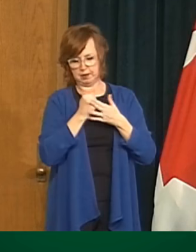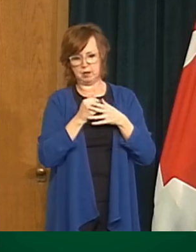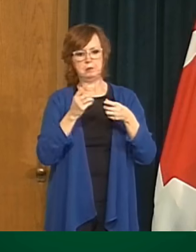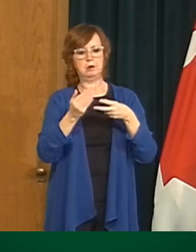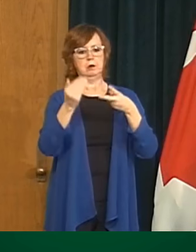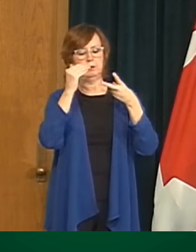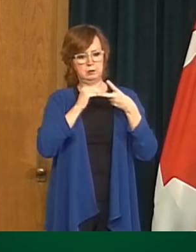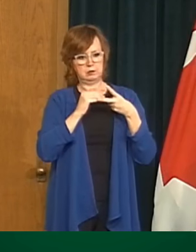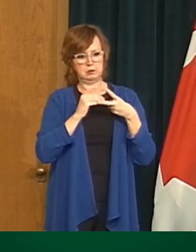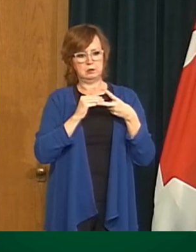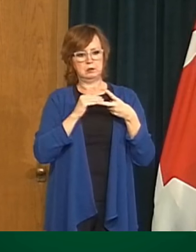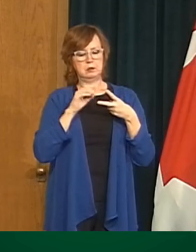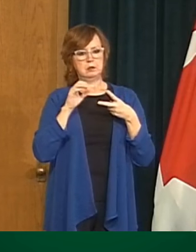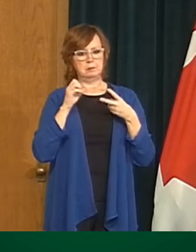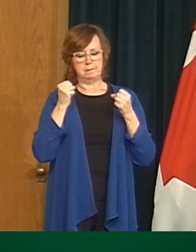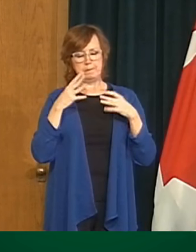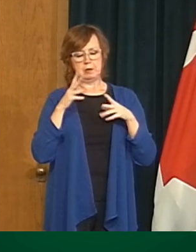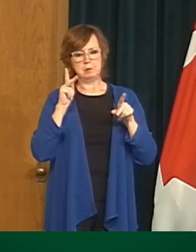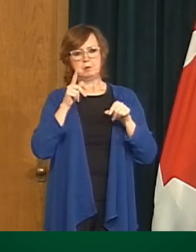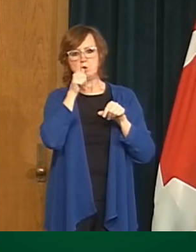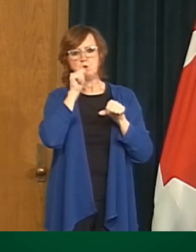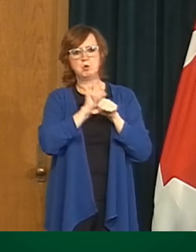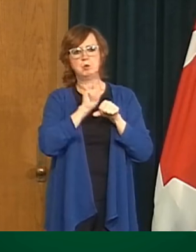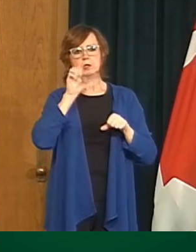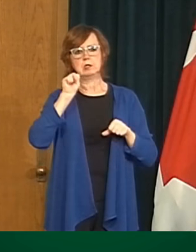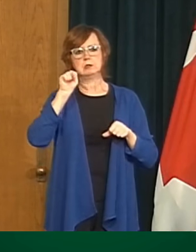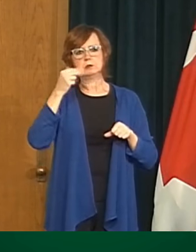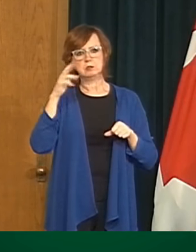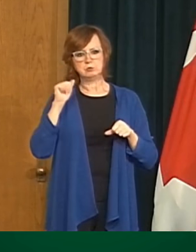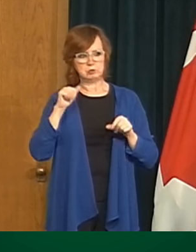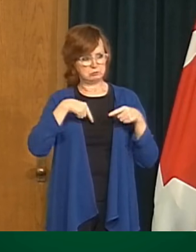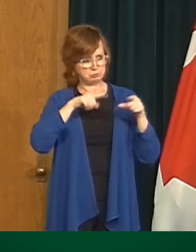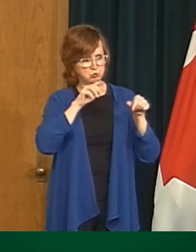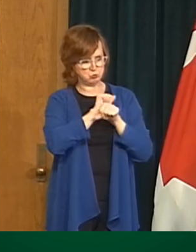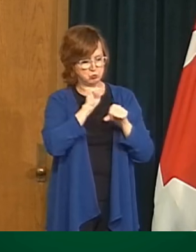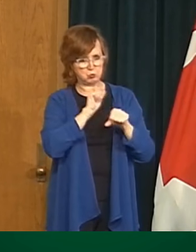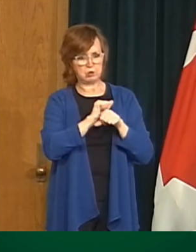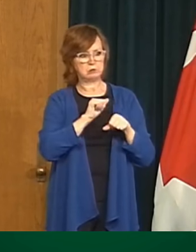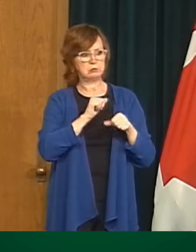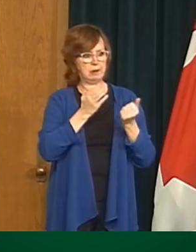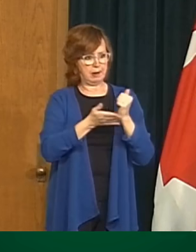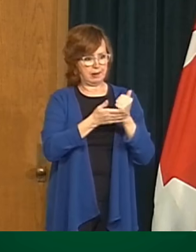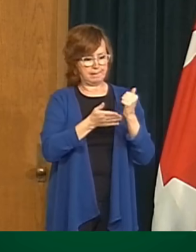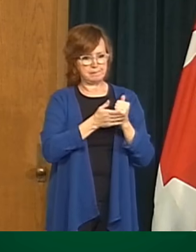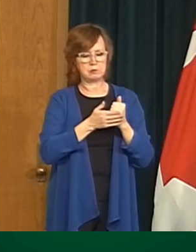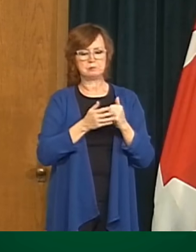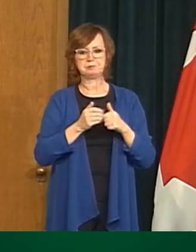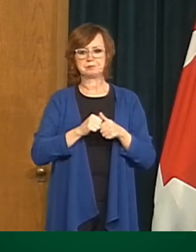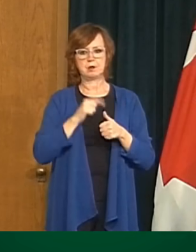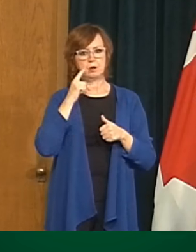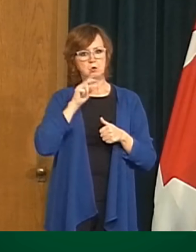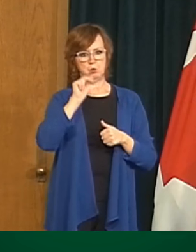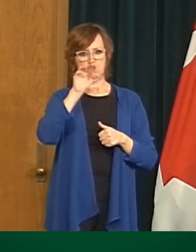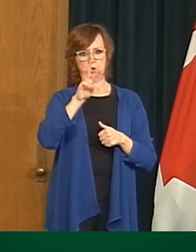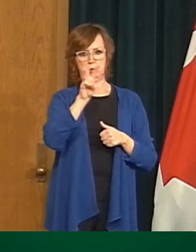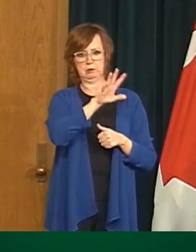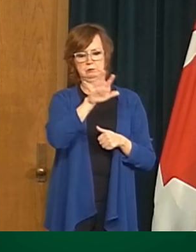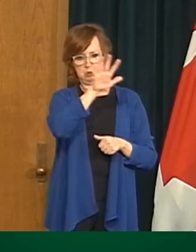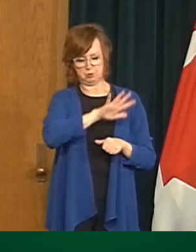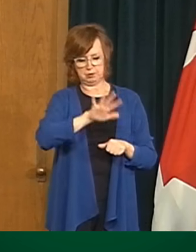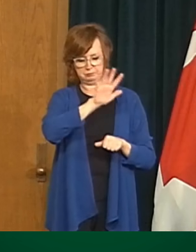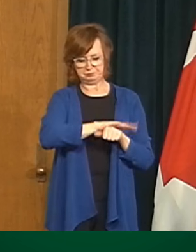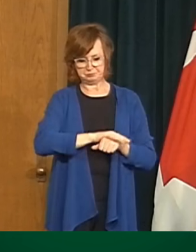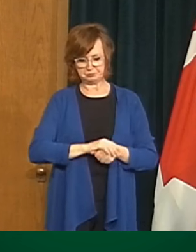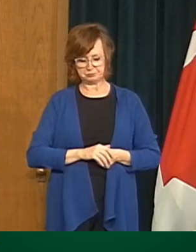of Saskatchewan healthcare employees that are being provided into the areas of the Northwest to enable and